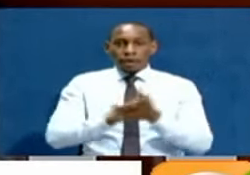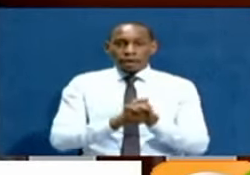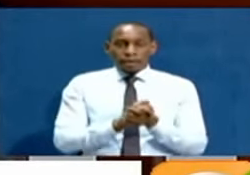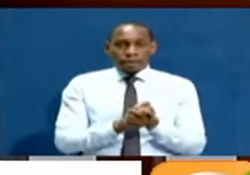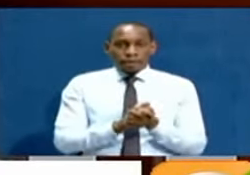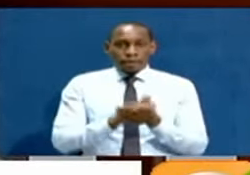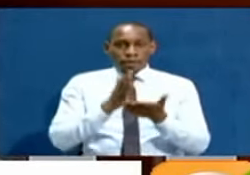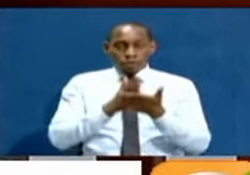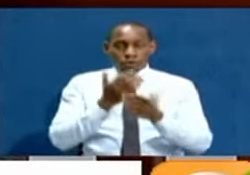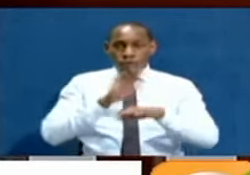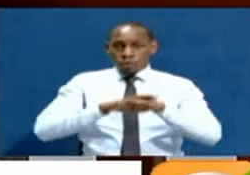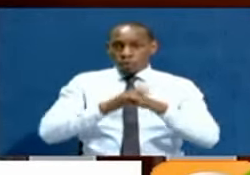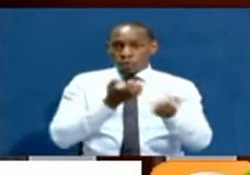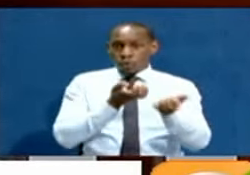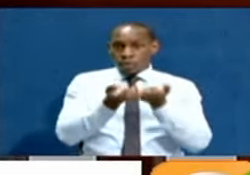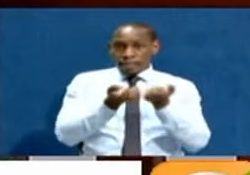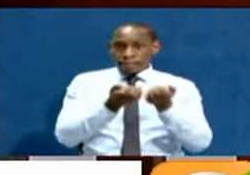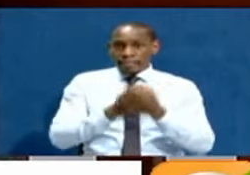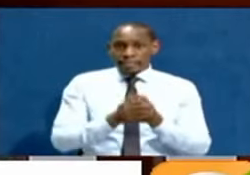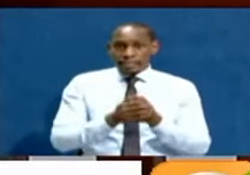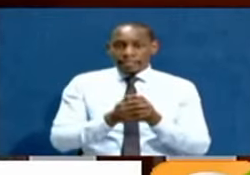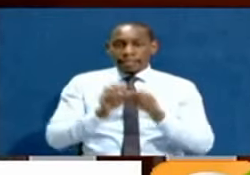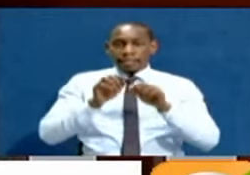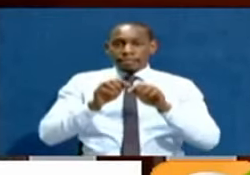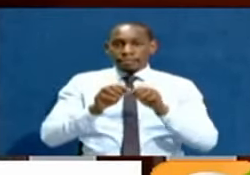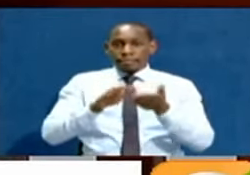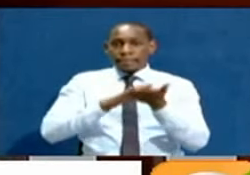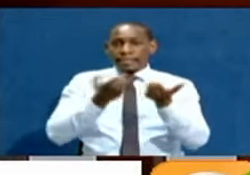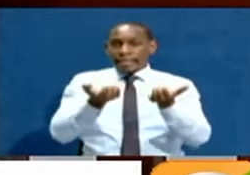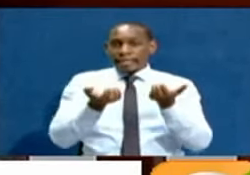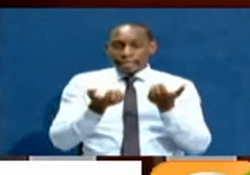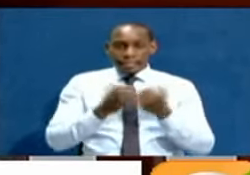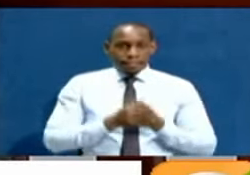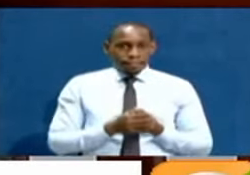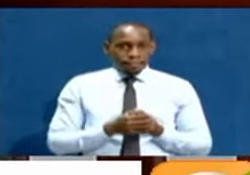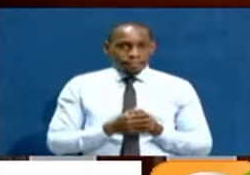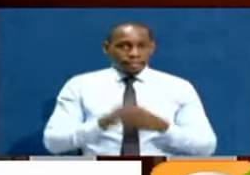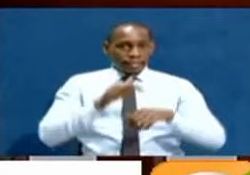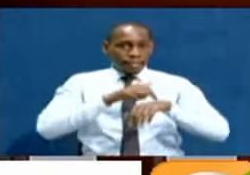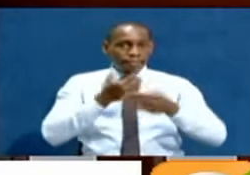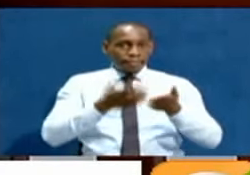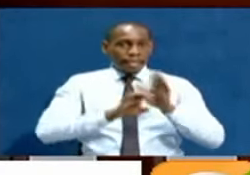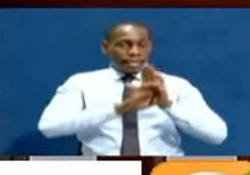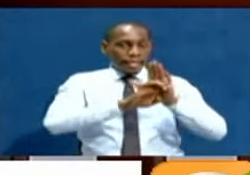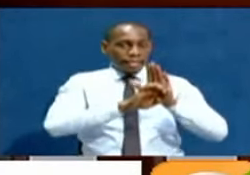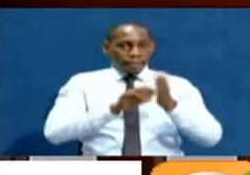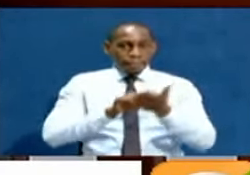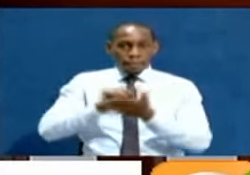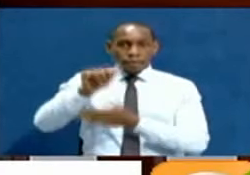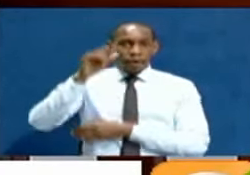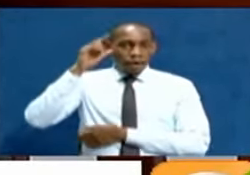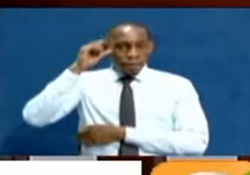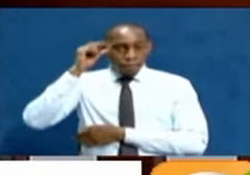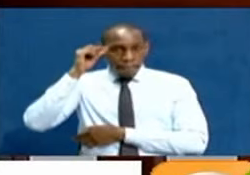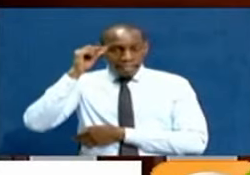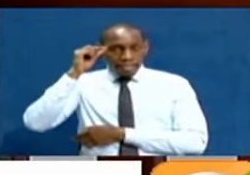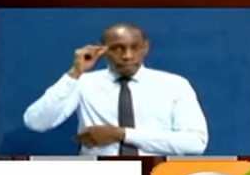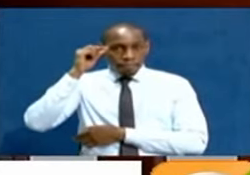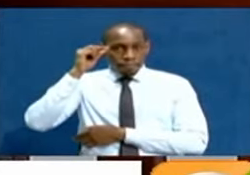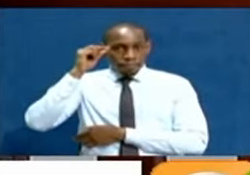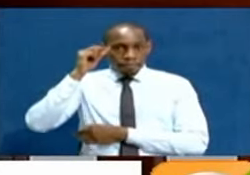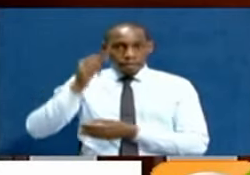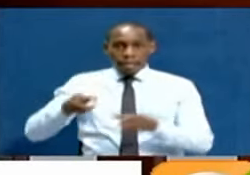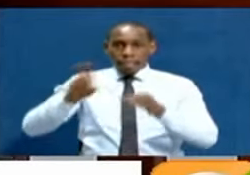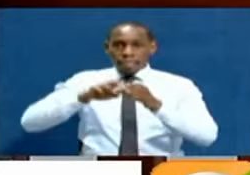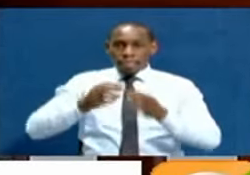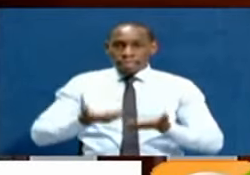solid business. You know, you can fly wherever the demand requires it. Right now, for instance, we're flying Mombasa to Sharjah, you know,